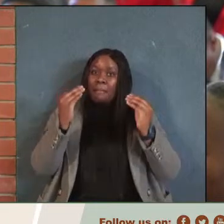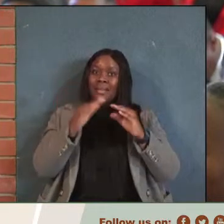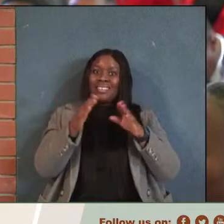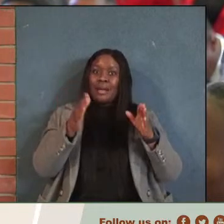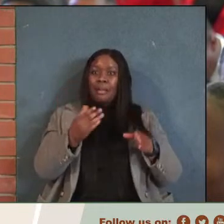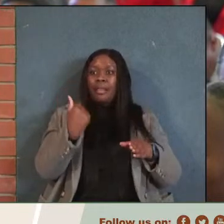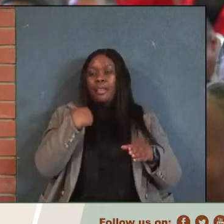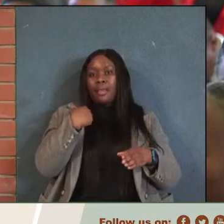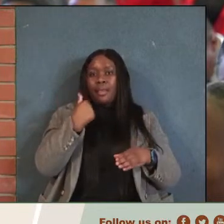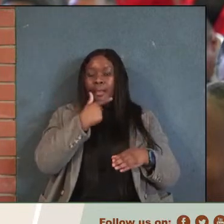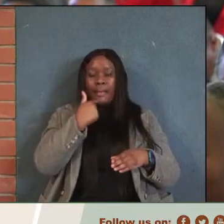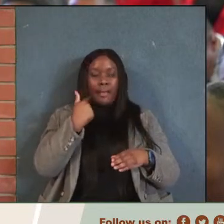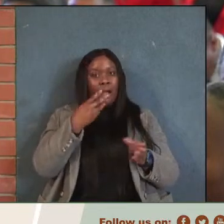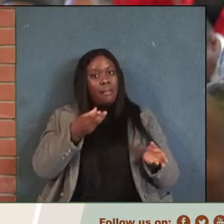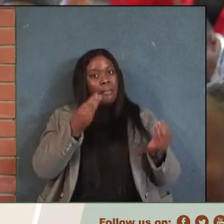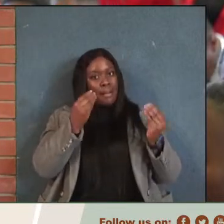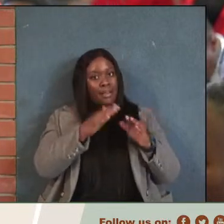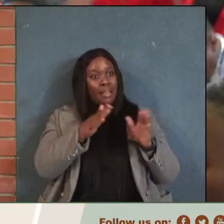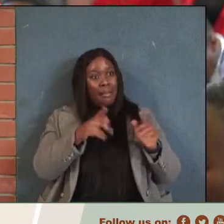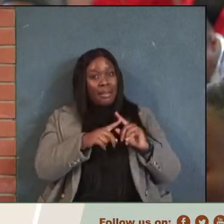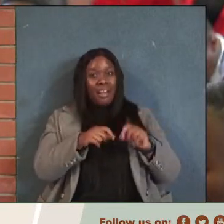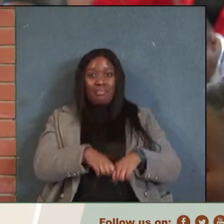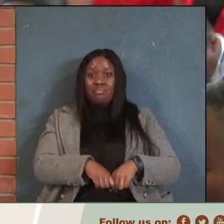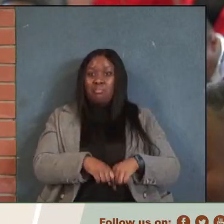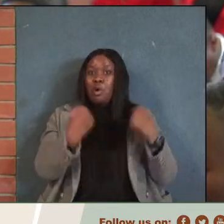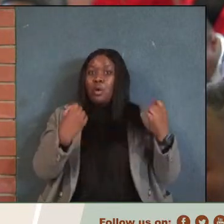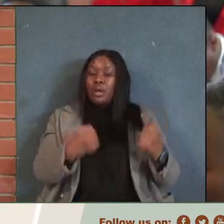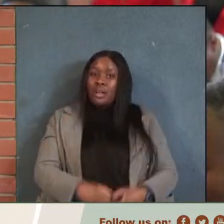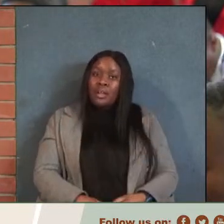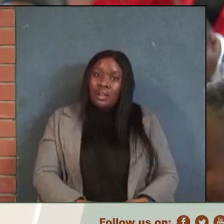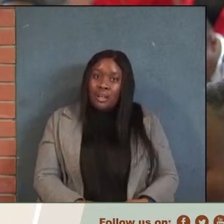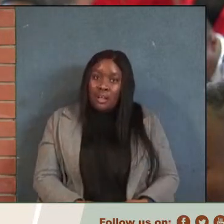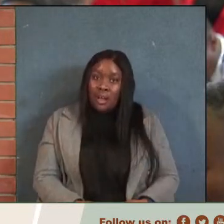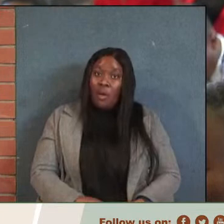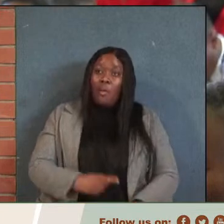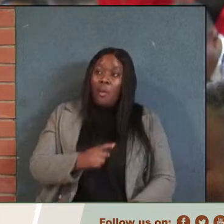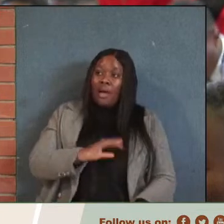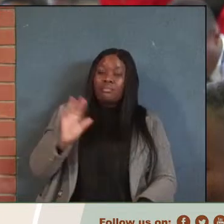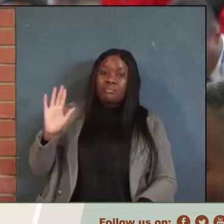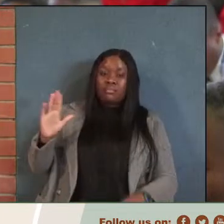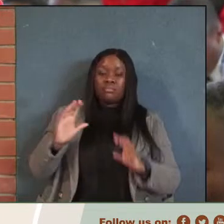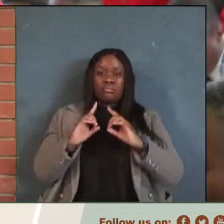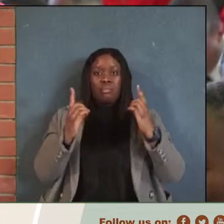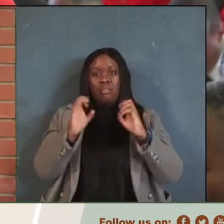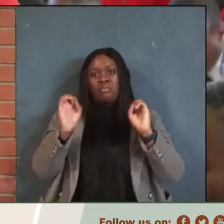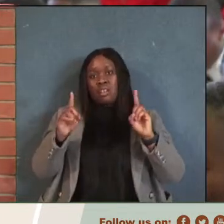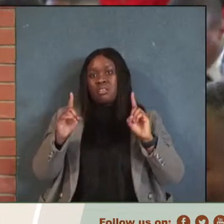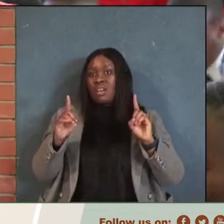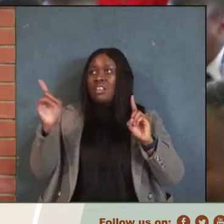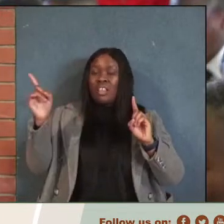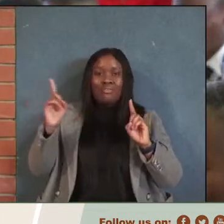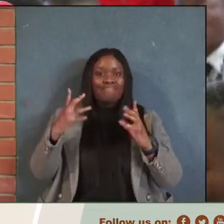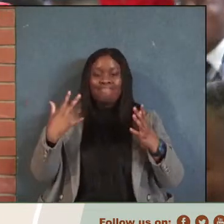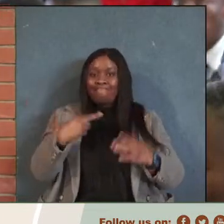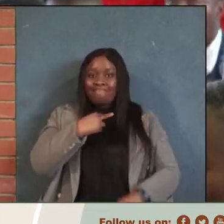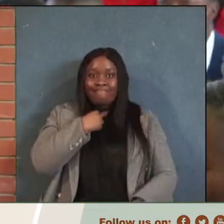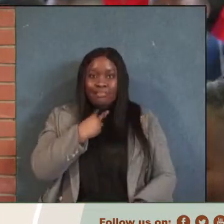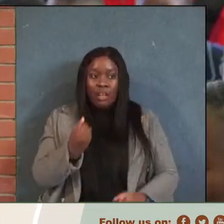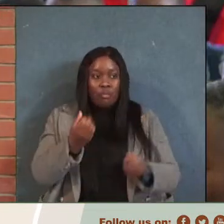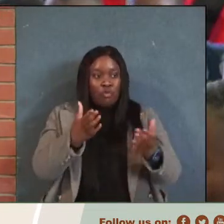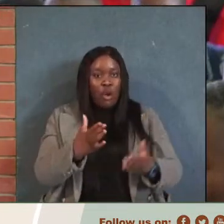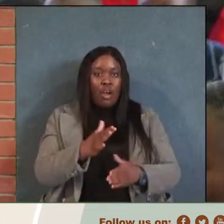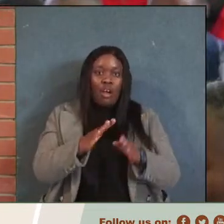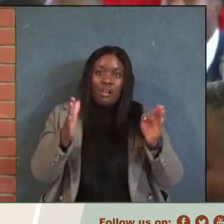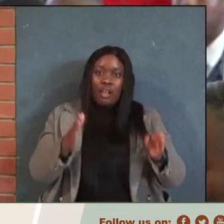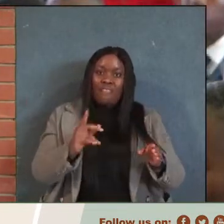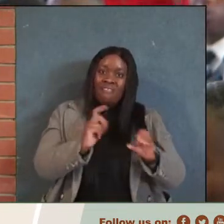those tables at some point are already broken because Galog, the Department of Education, is failing to provide quality furniture to